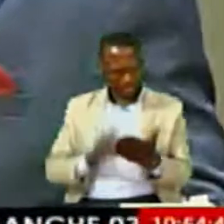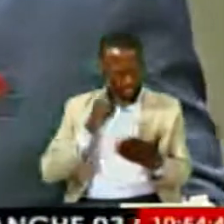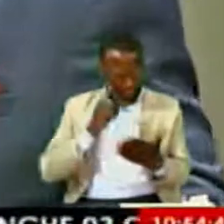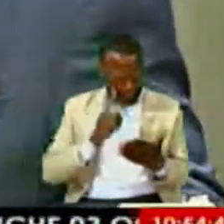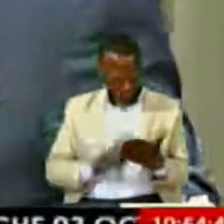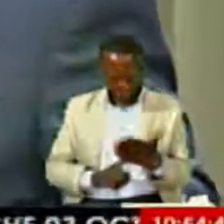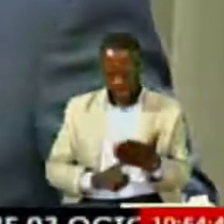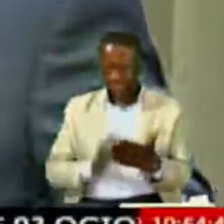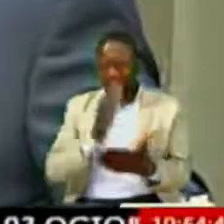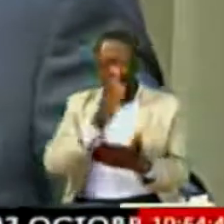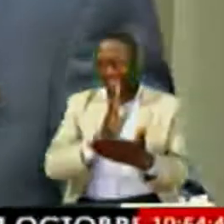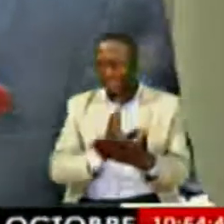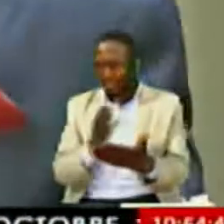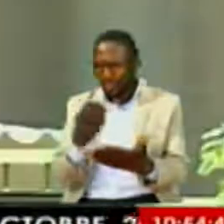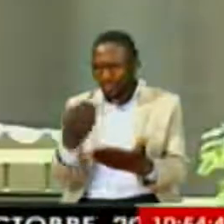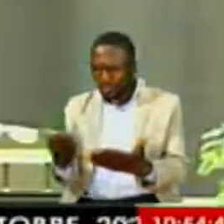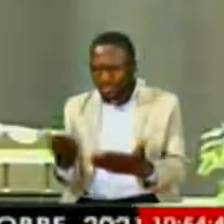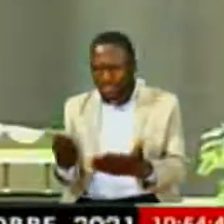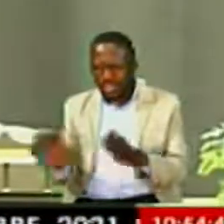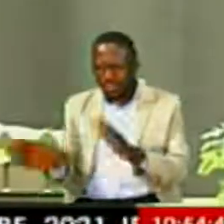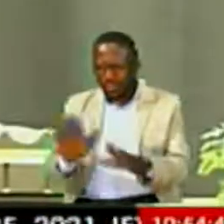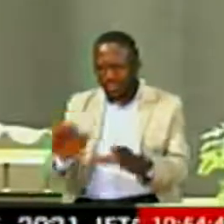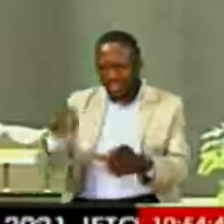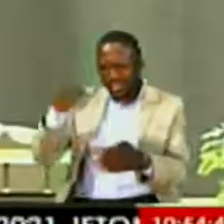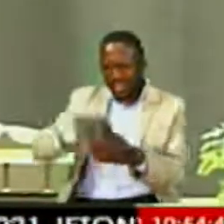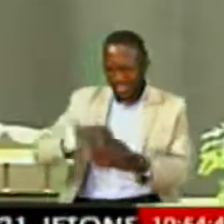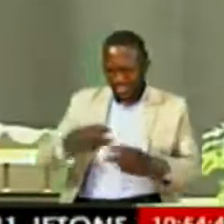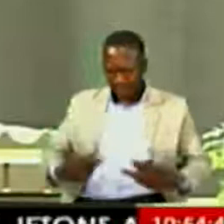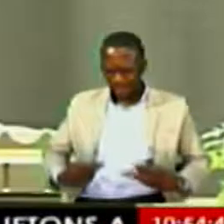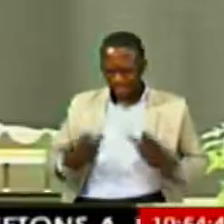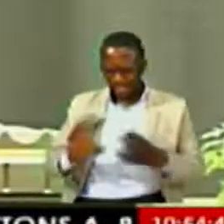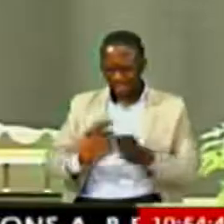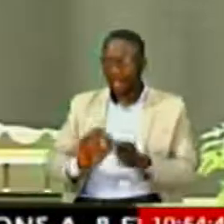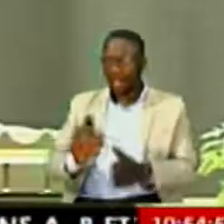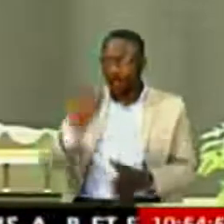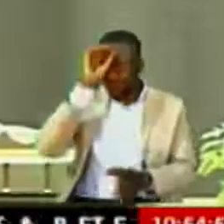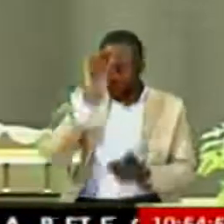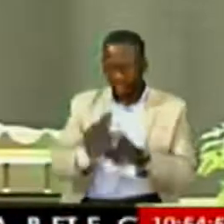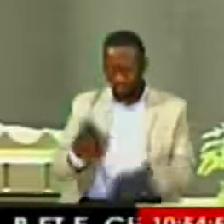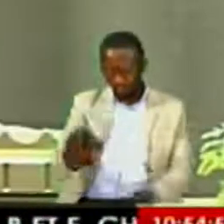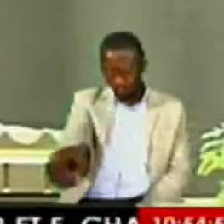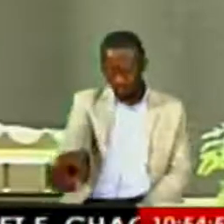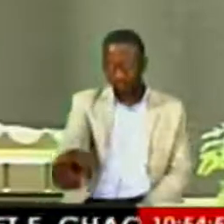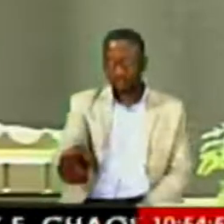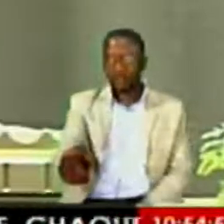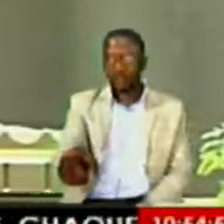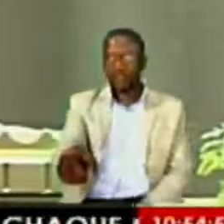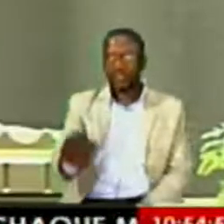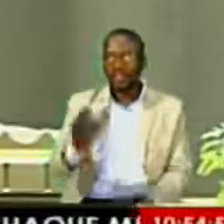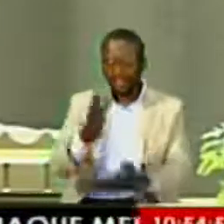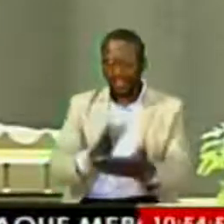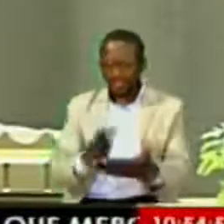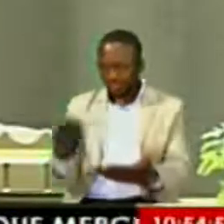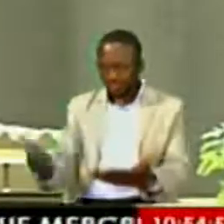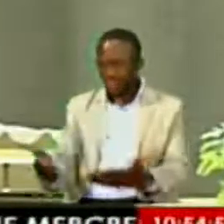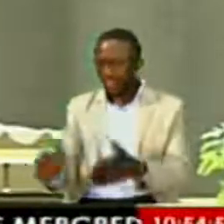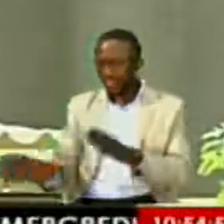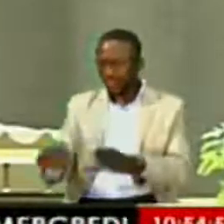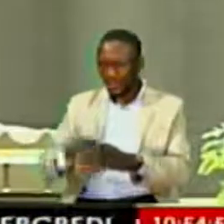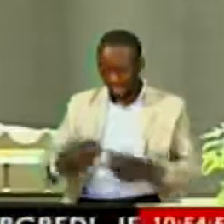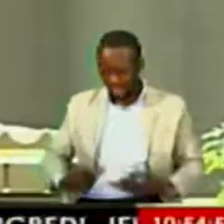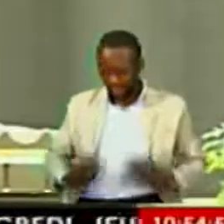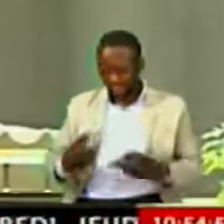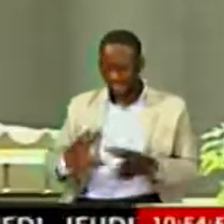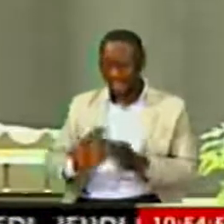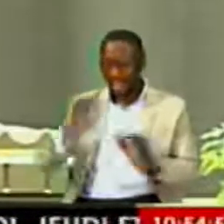will notice it, and they will say something has happened to this brother. Quelque chose est arrivé à cette sœur. Something has happened